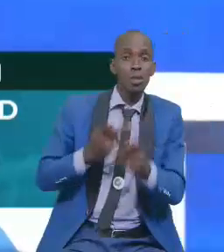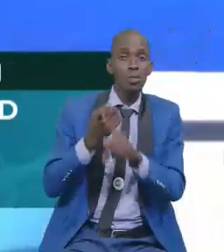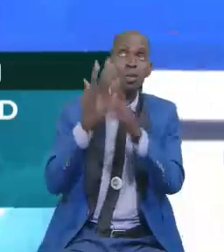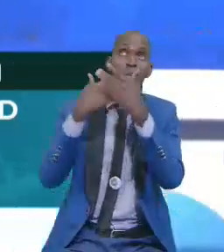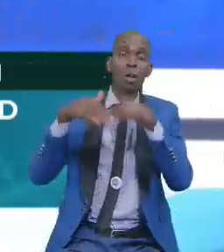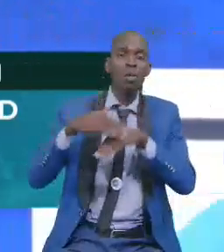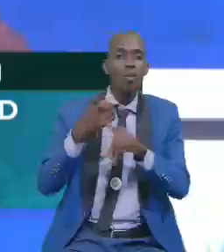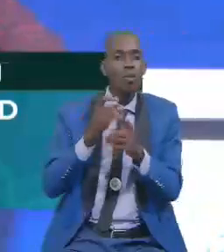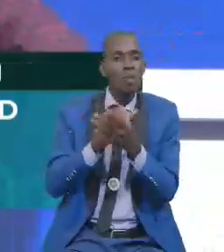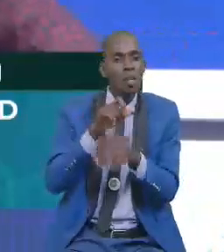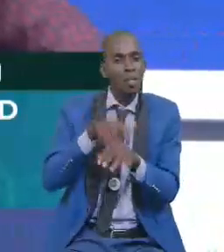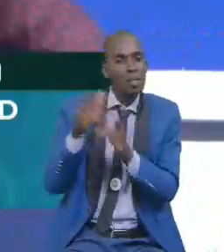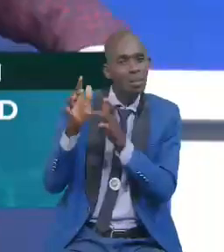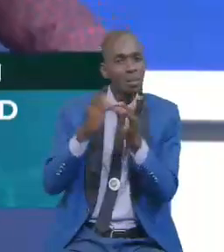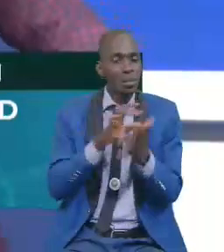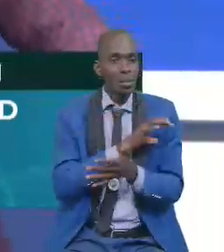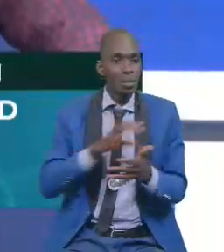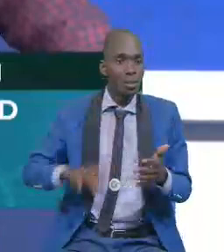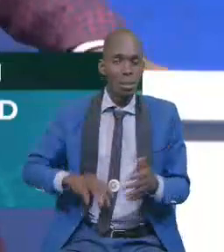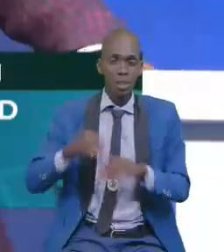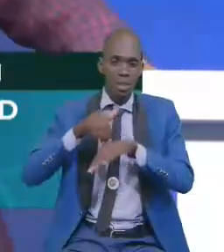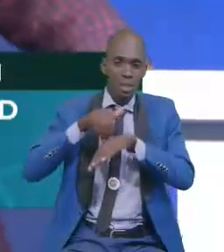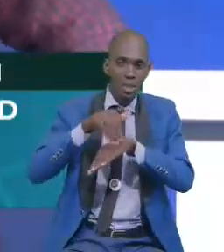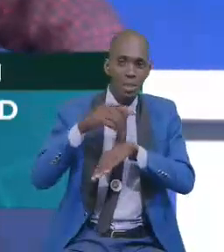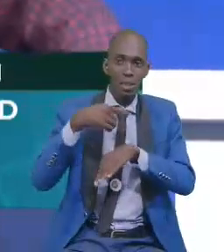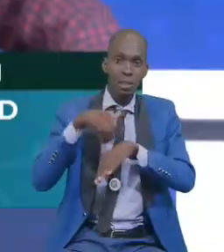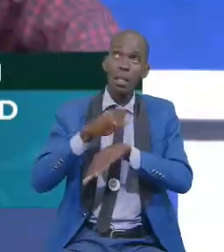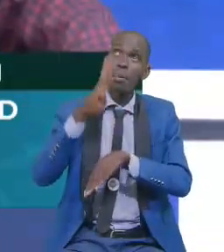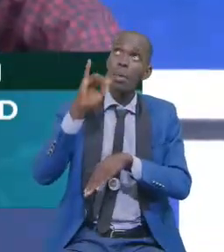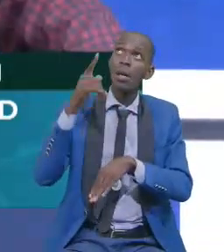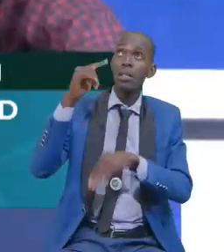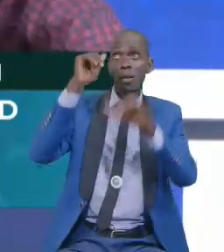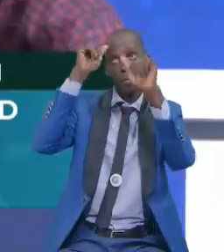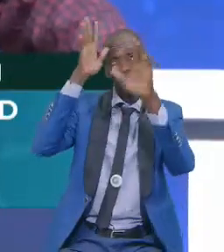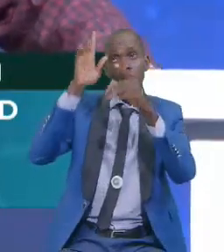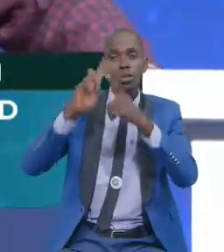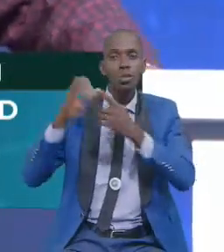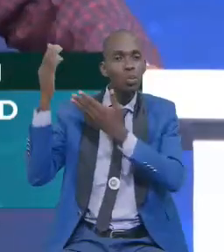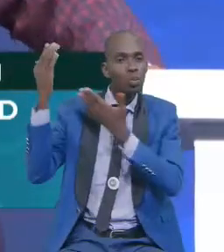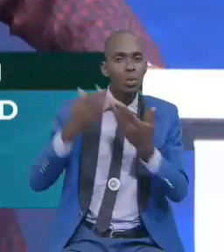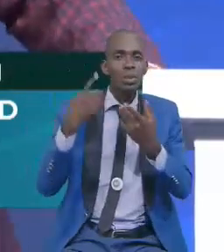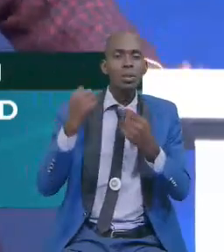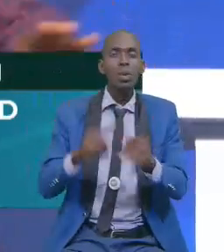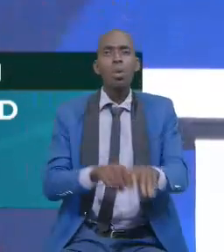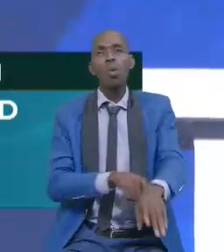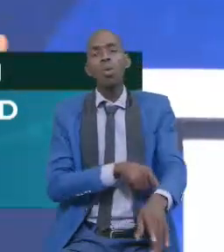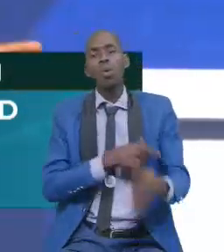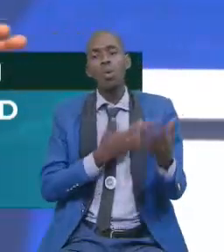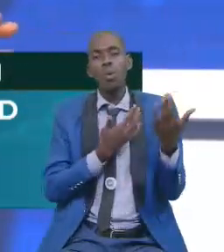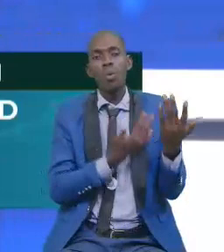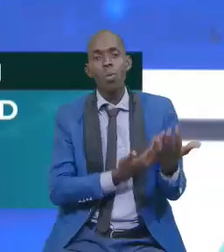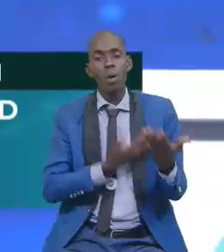that Jesus Christ sent by the Father to bring the awaited visitation, from